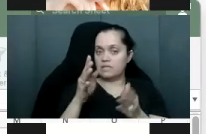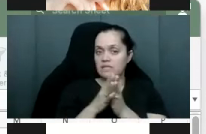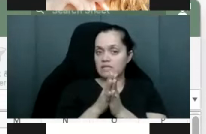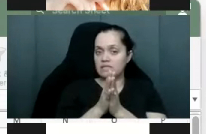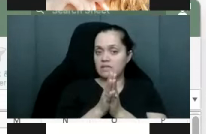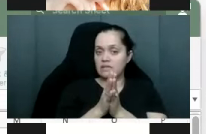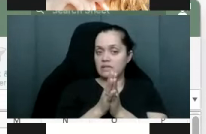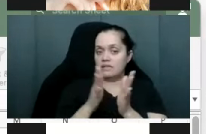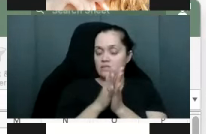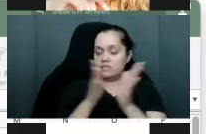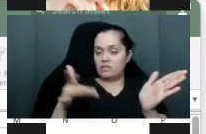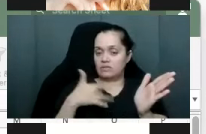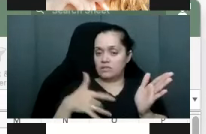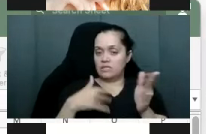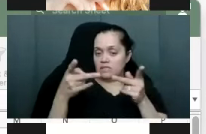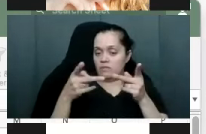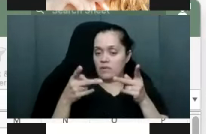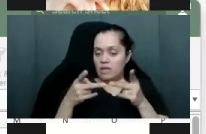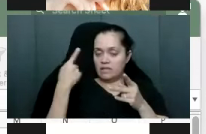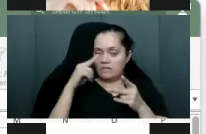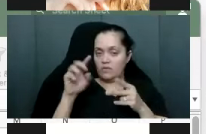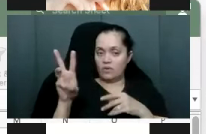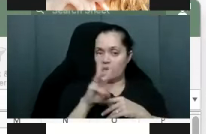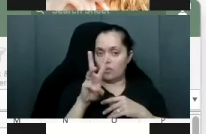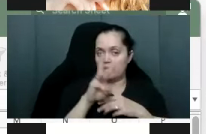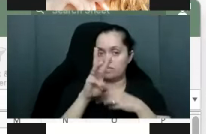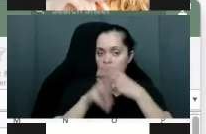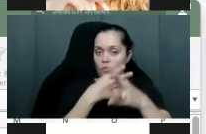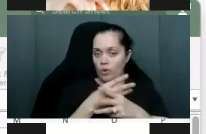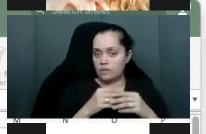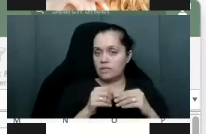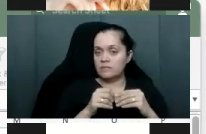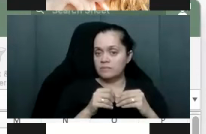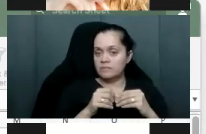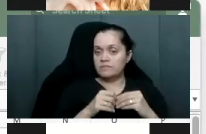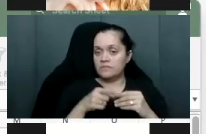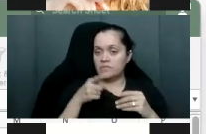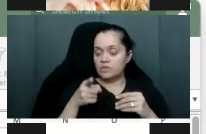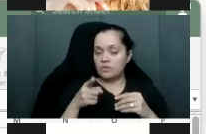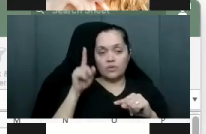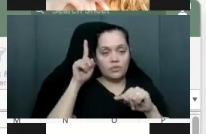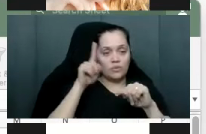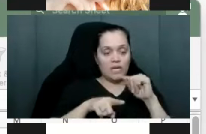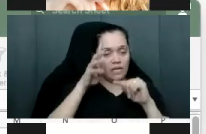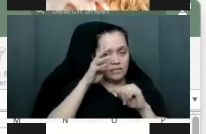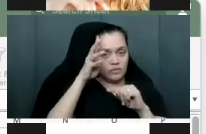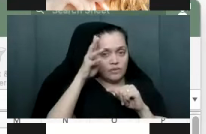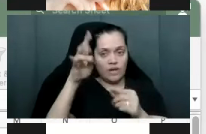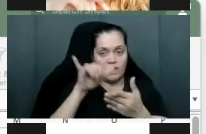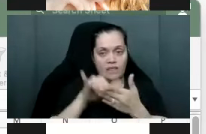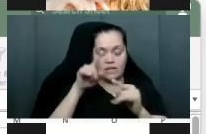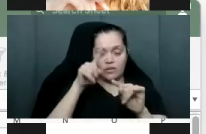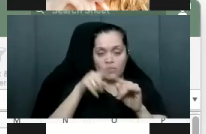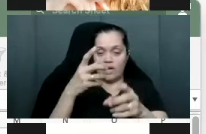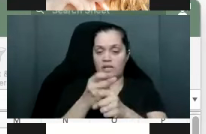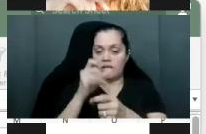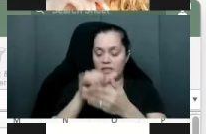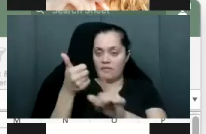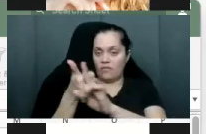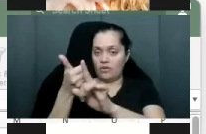of place for the Western world. So you can't create that, you can't get that for